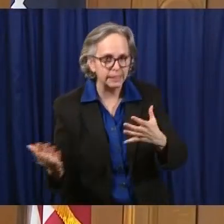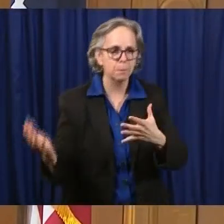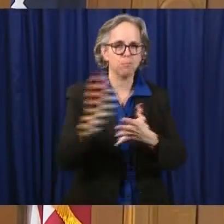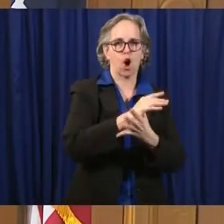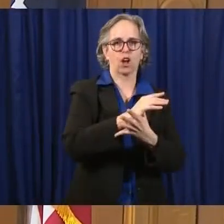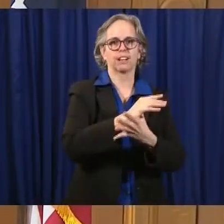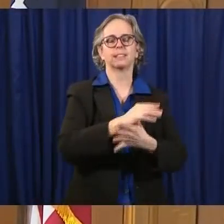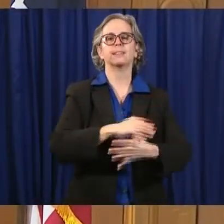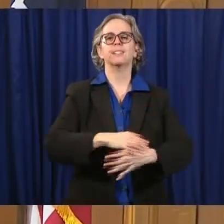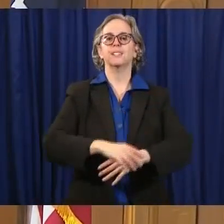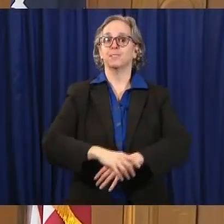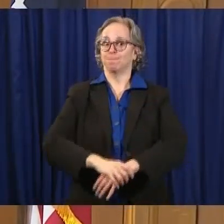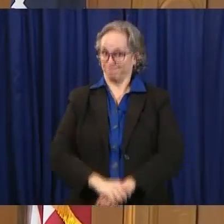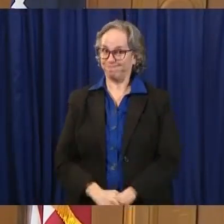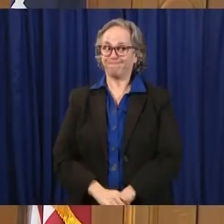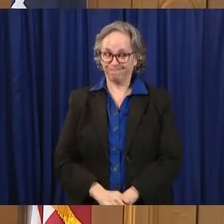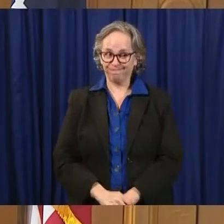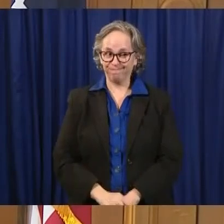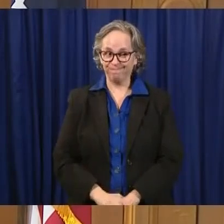very much. That is